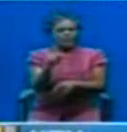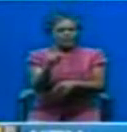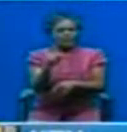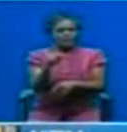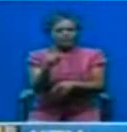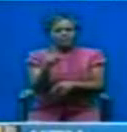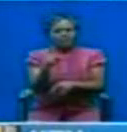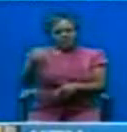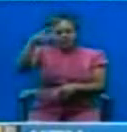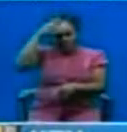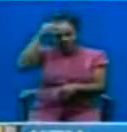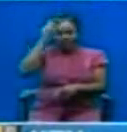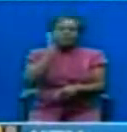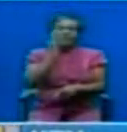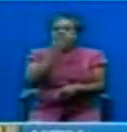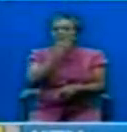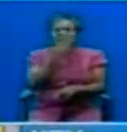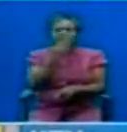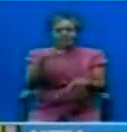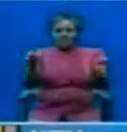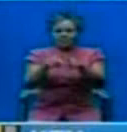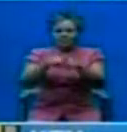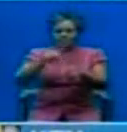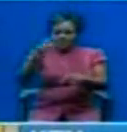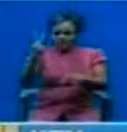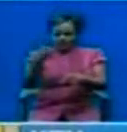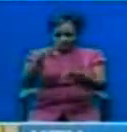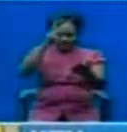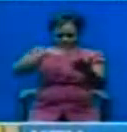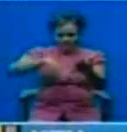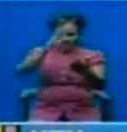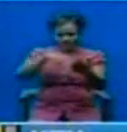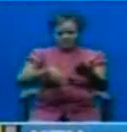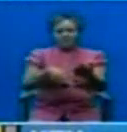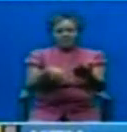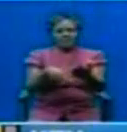we learn about them in school. The second task is reading and comprehension.